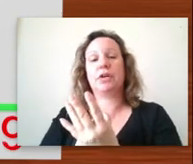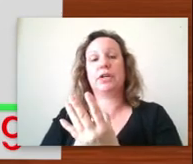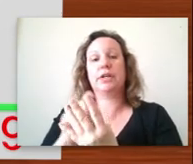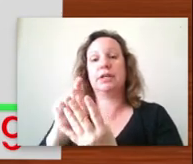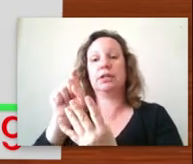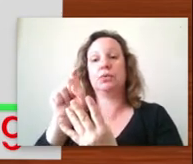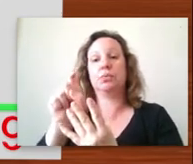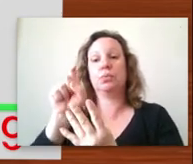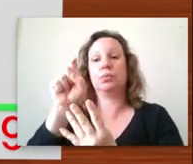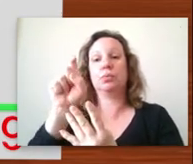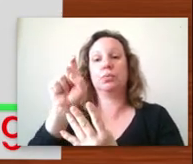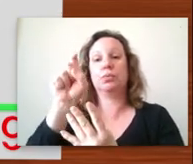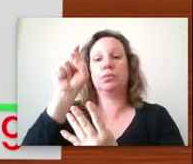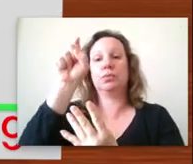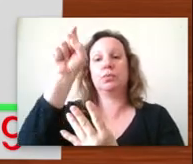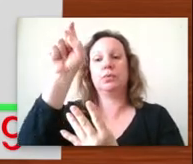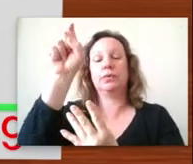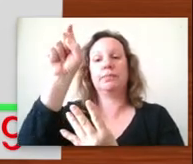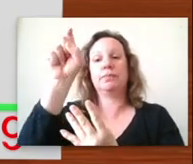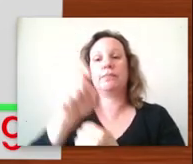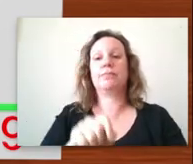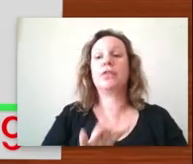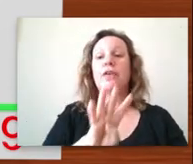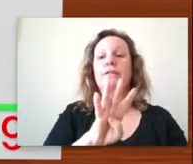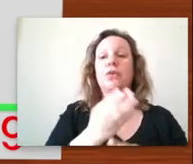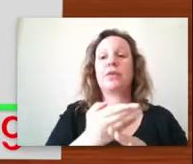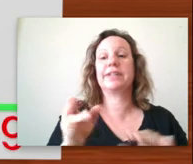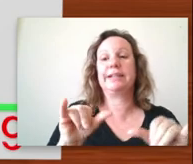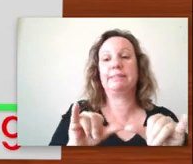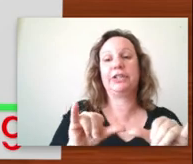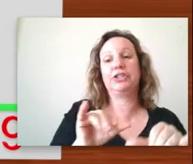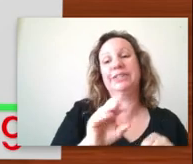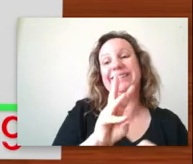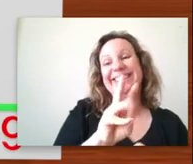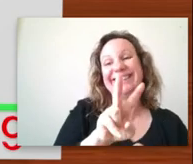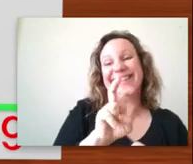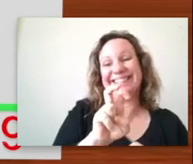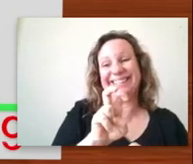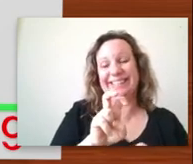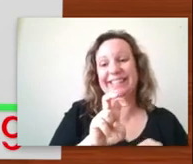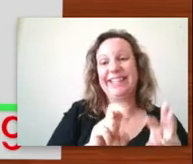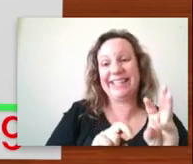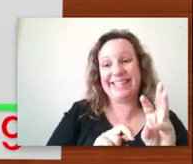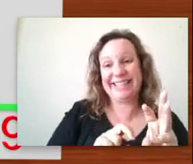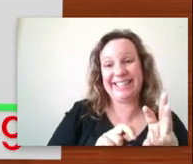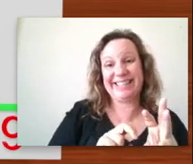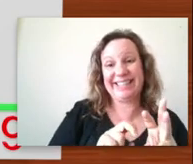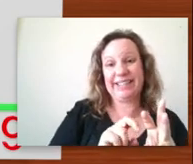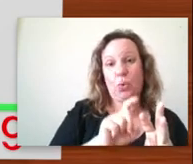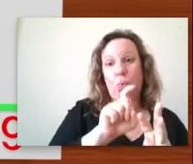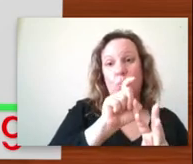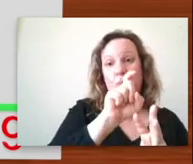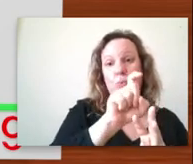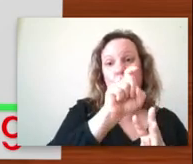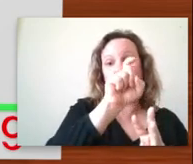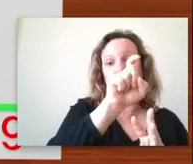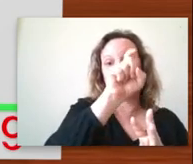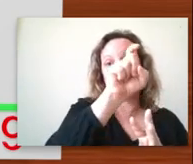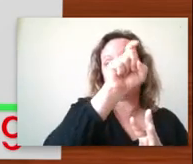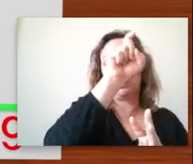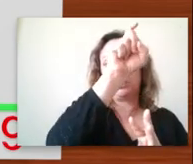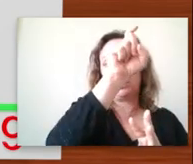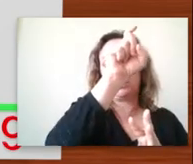other. We had 4 items that measured 6 inches, so we put those x's down as well.